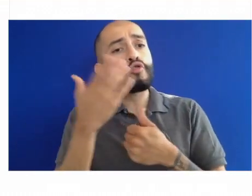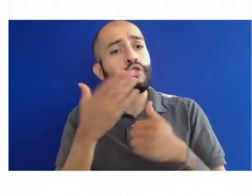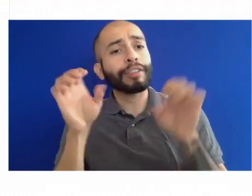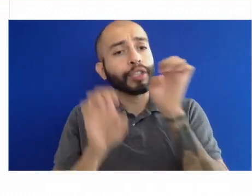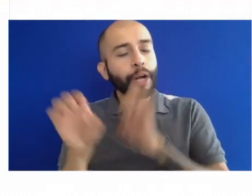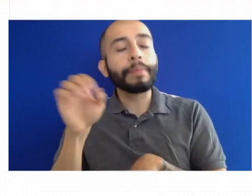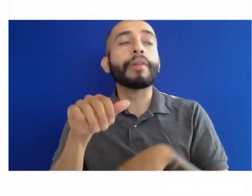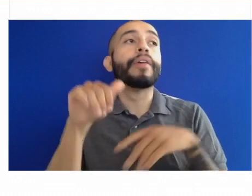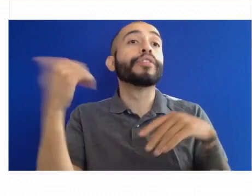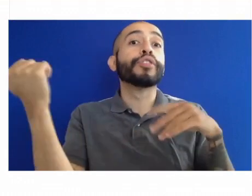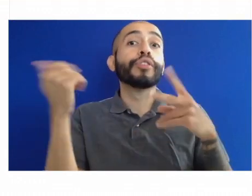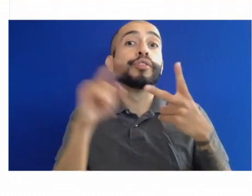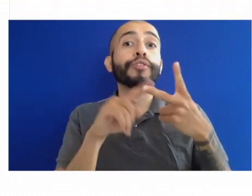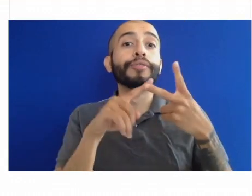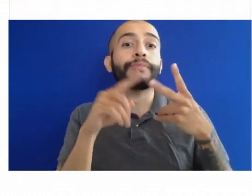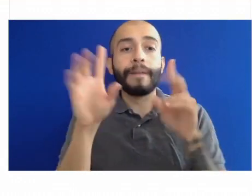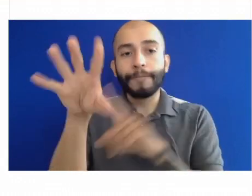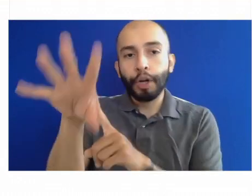like